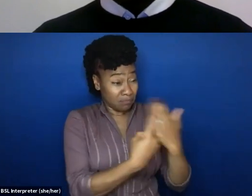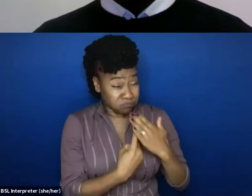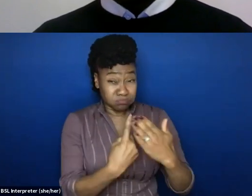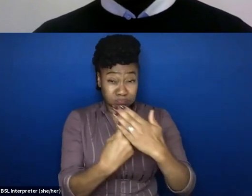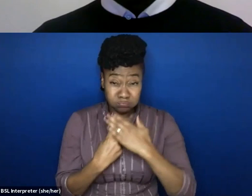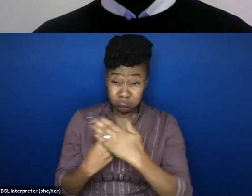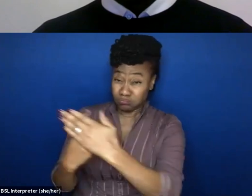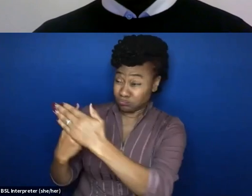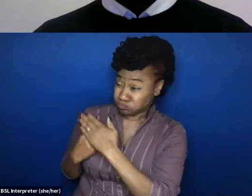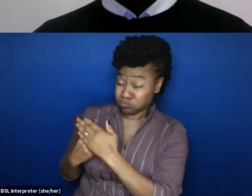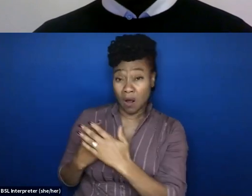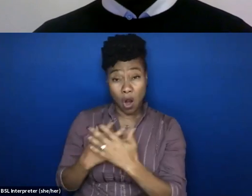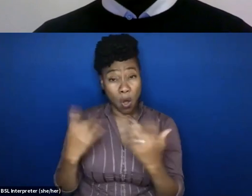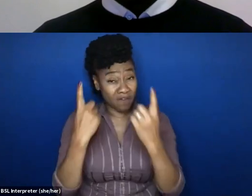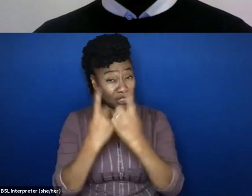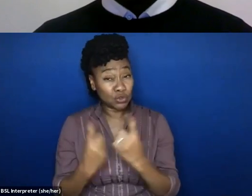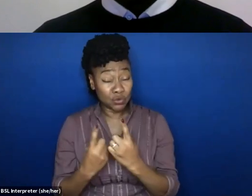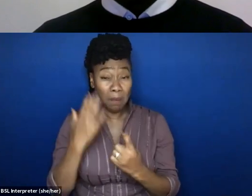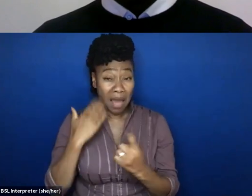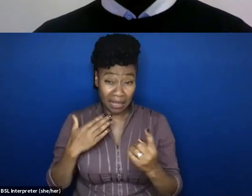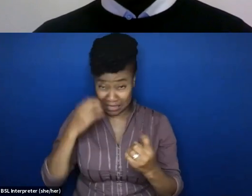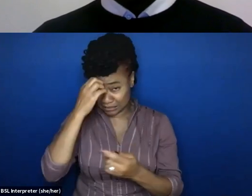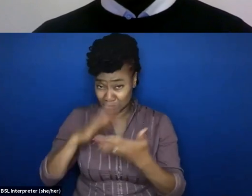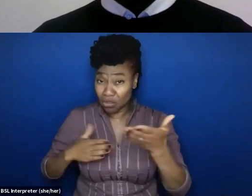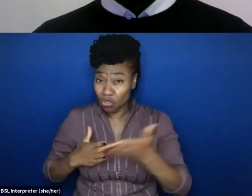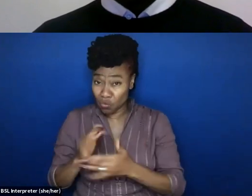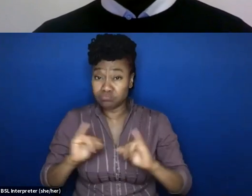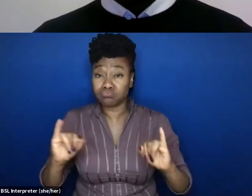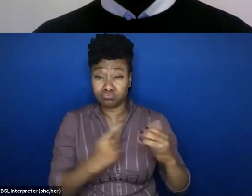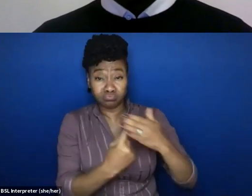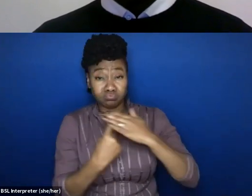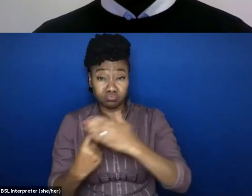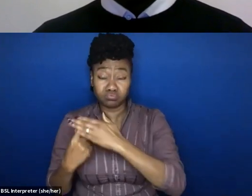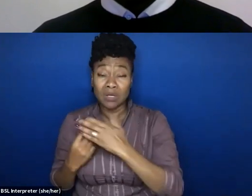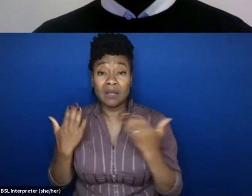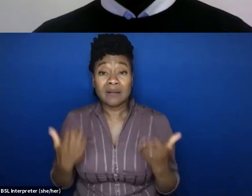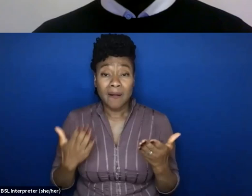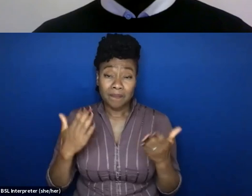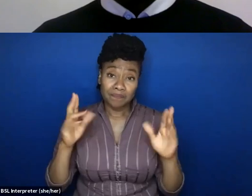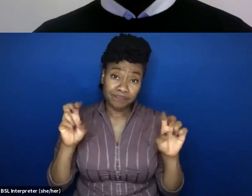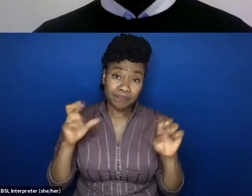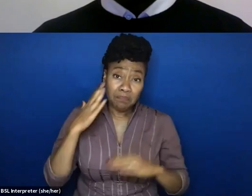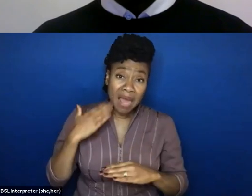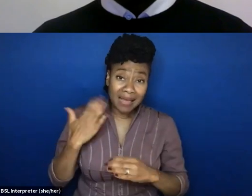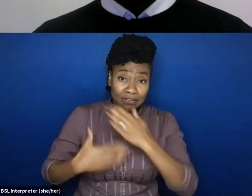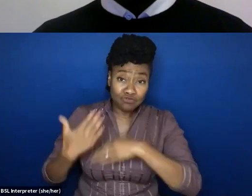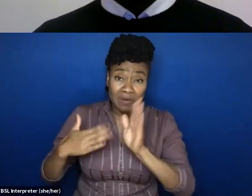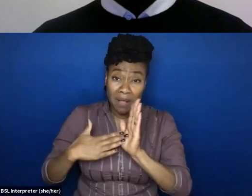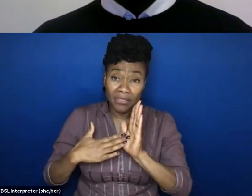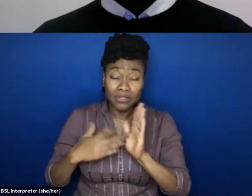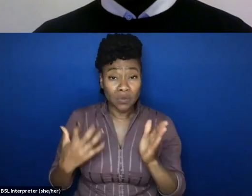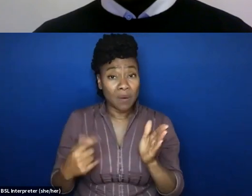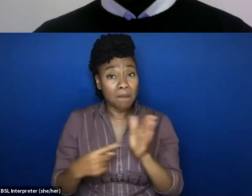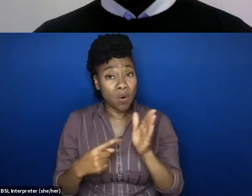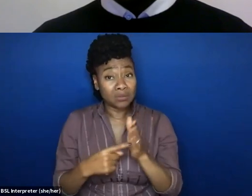being Black History Month, you know, I think this is a timely time to be discussing, you know, mental health in the Black community.